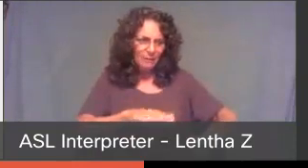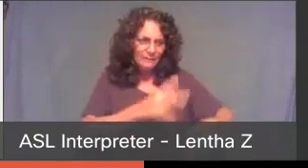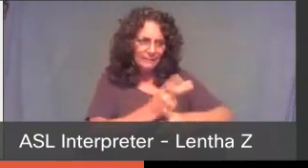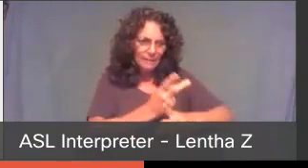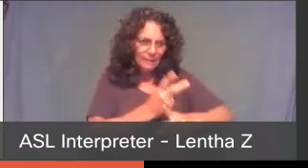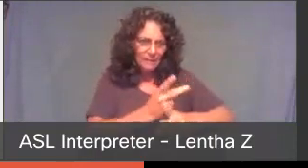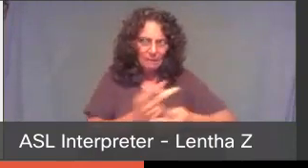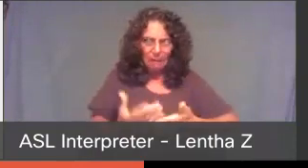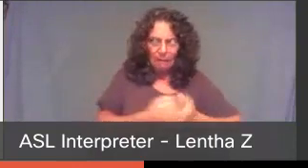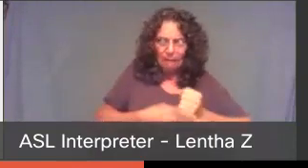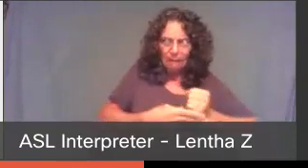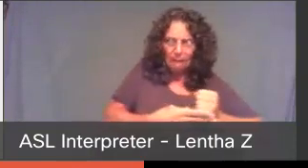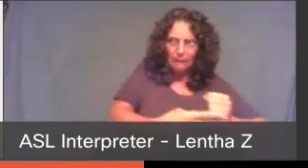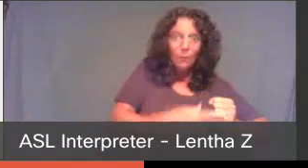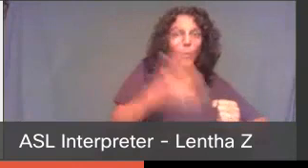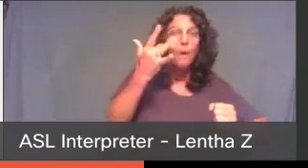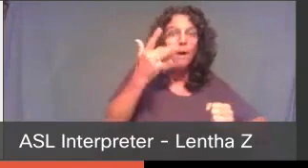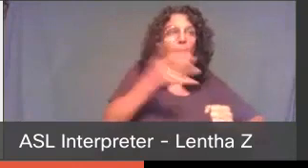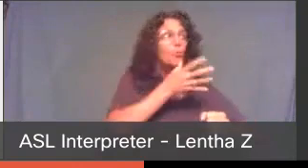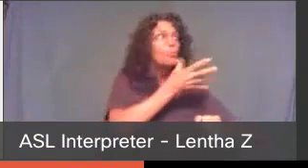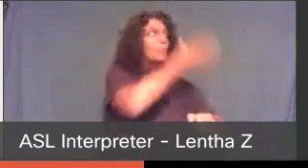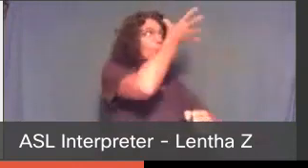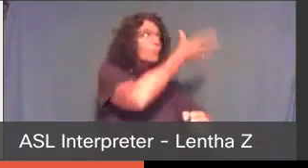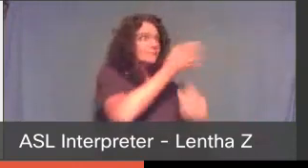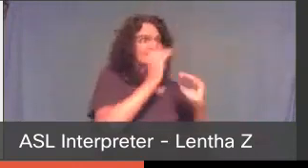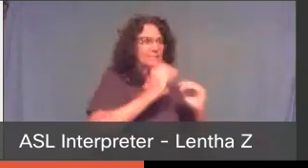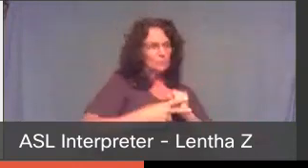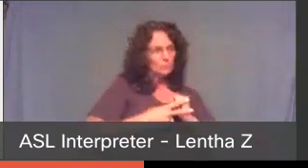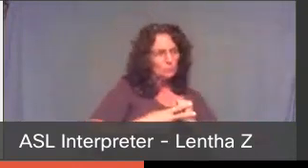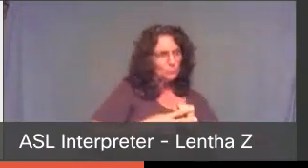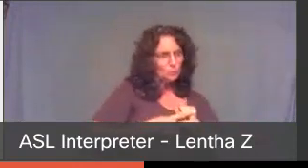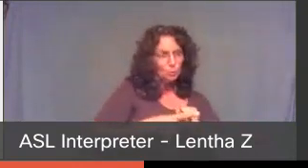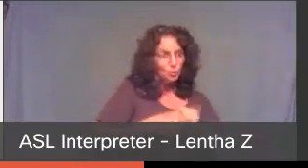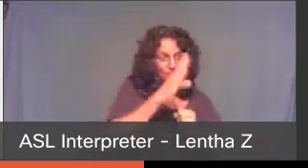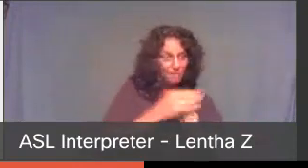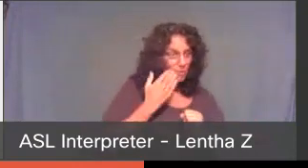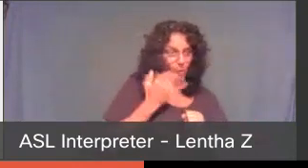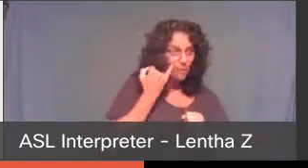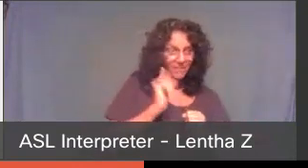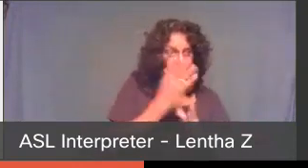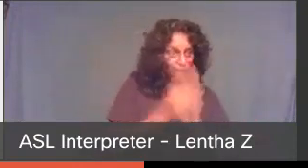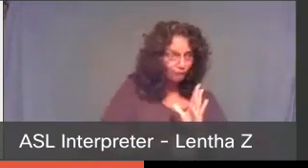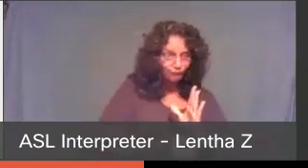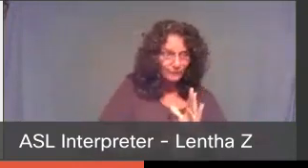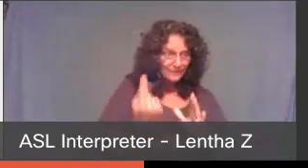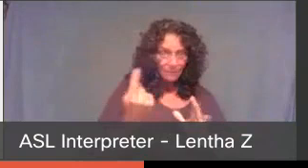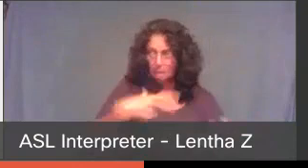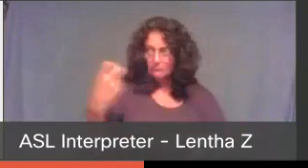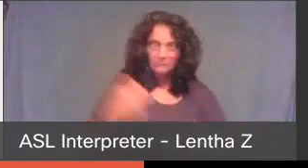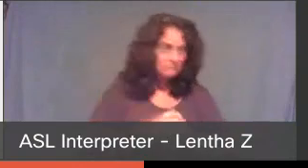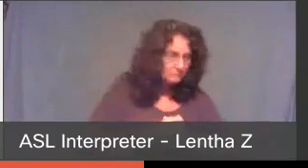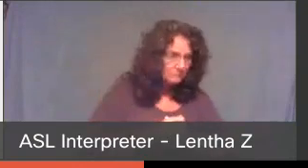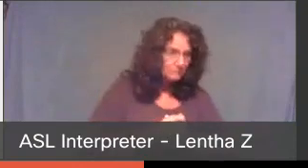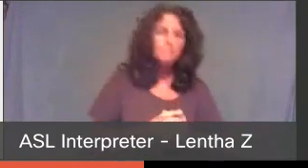their parent or grandparent taught them to do so, because you just never know, right? The stress of, you just never know, people might take your stuff, or you just never